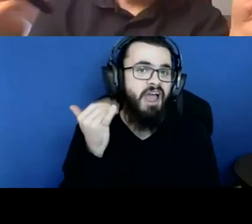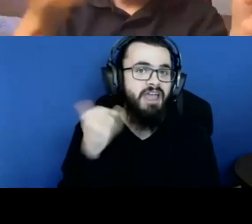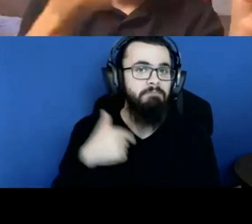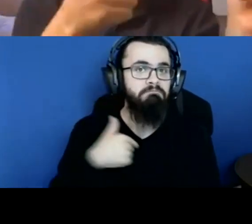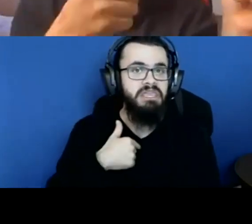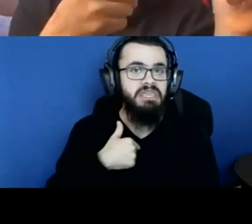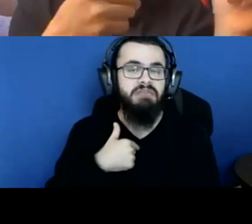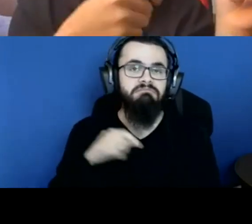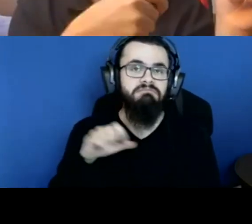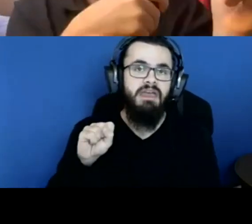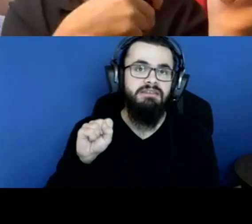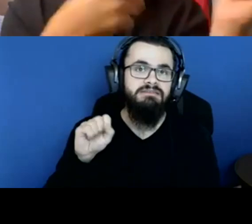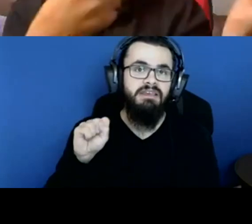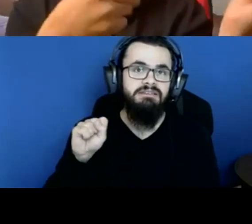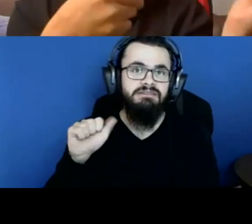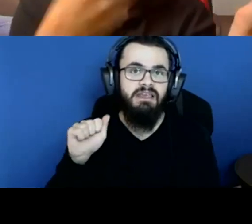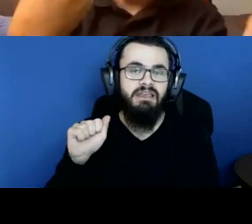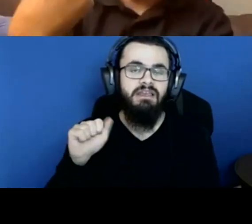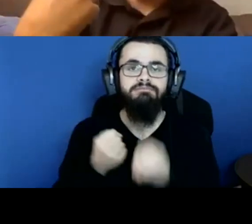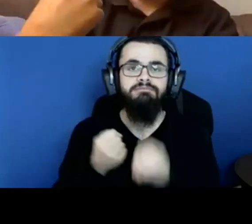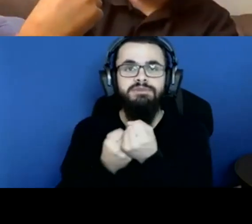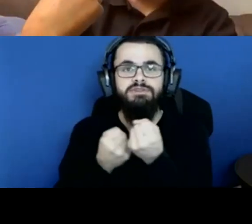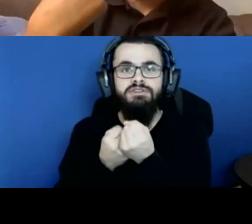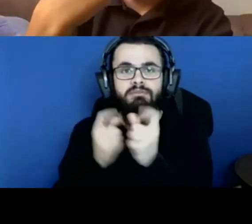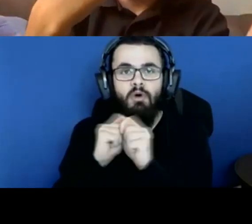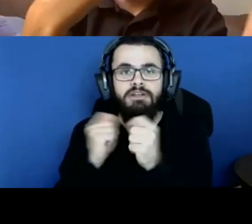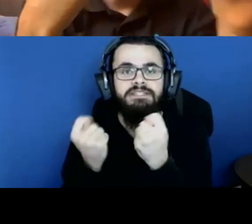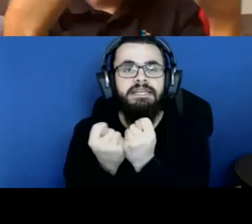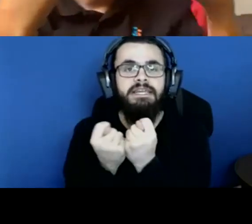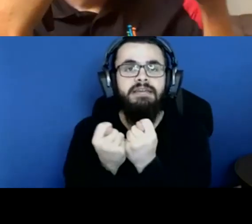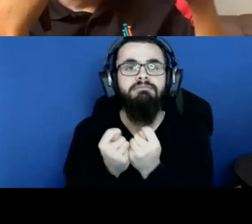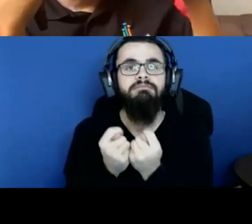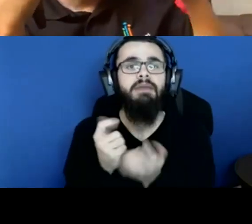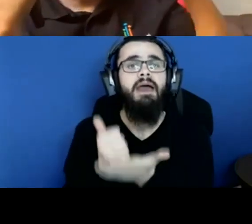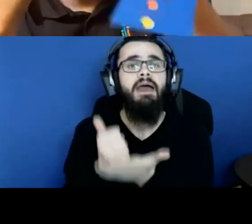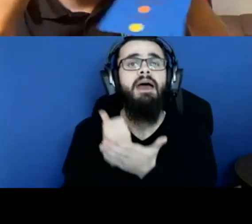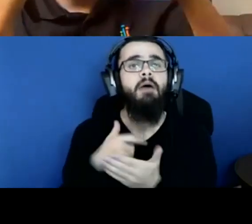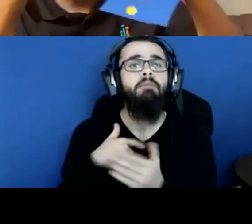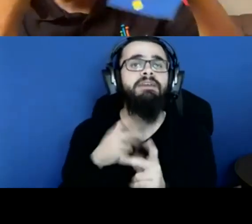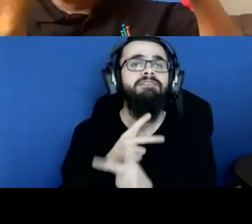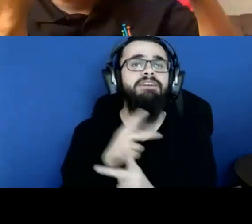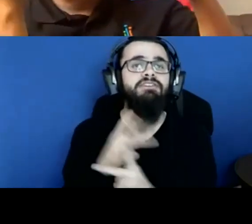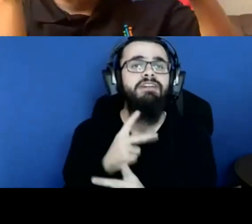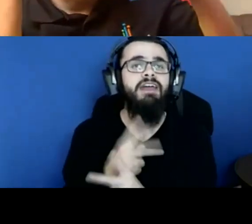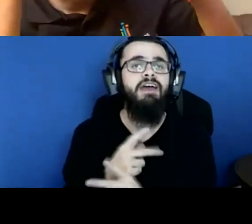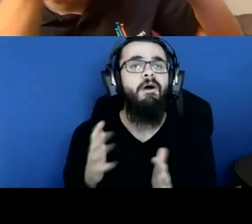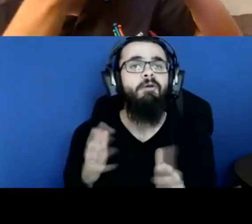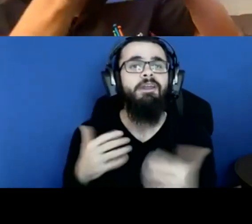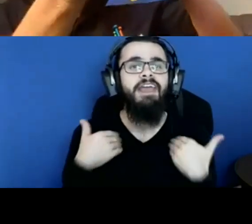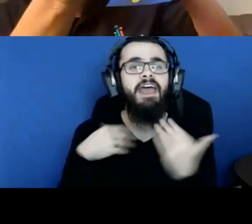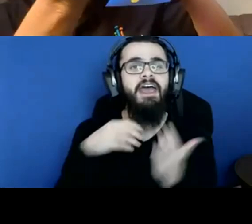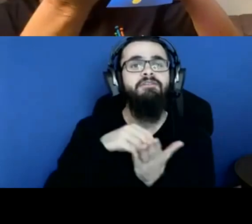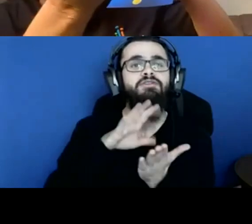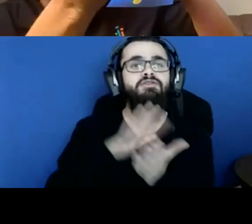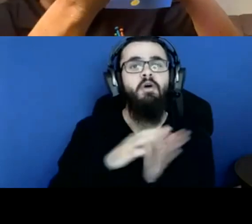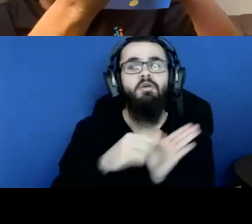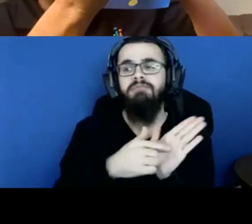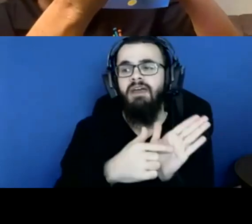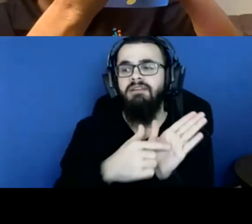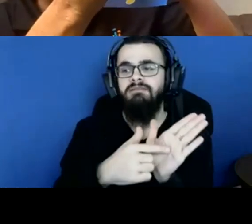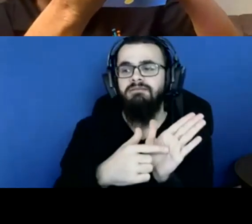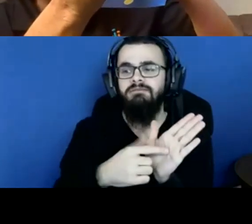team, and my technology people help me figure it out. I got little notepads. I can listen to